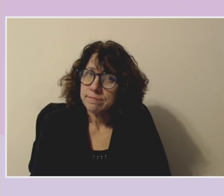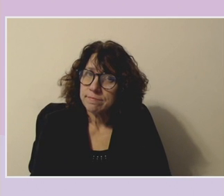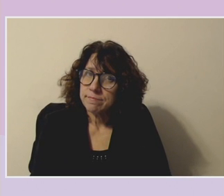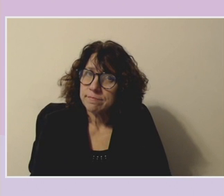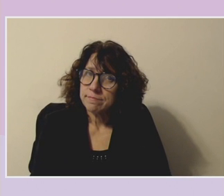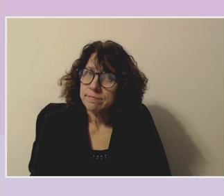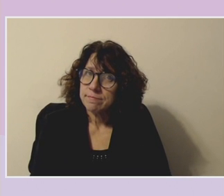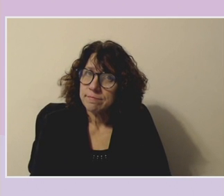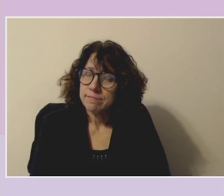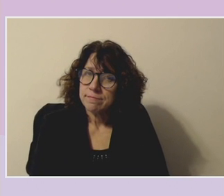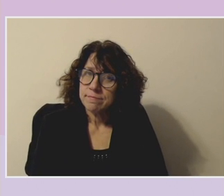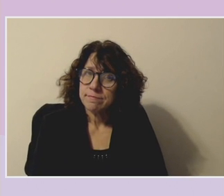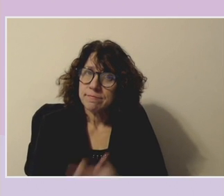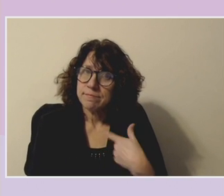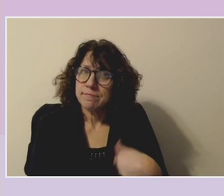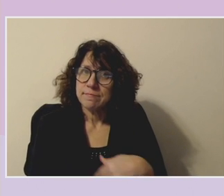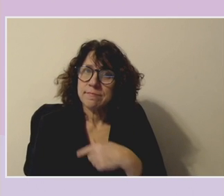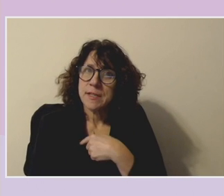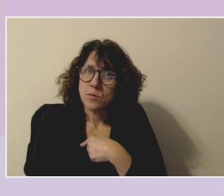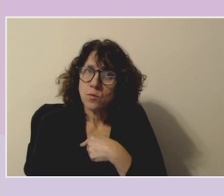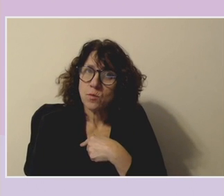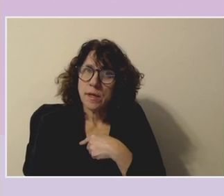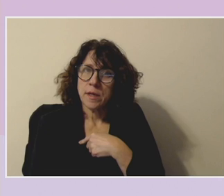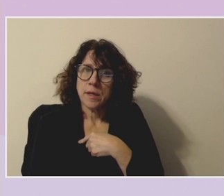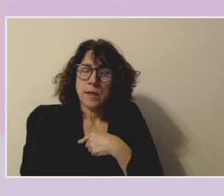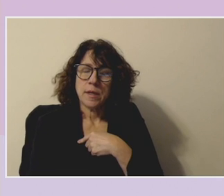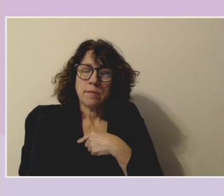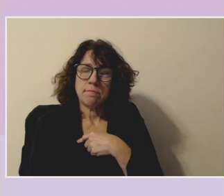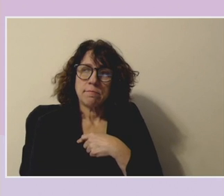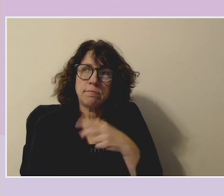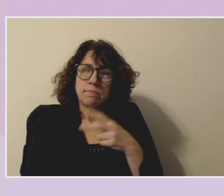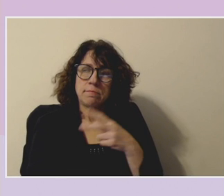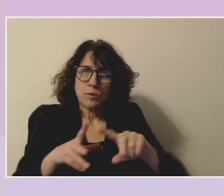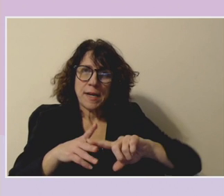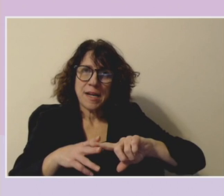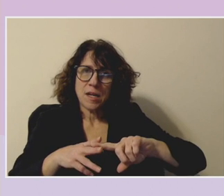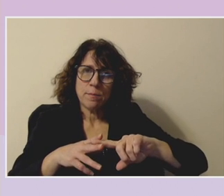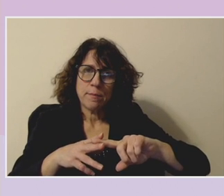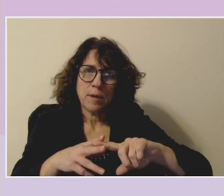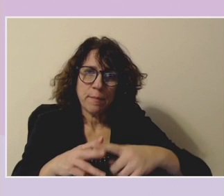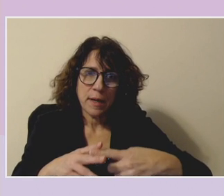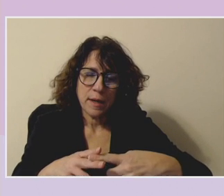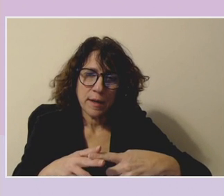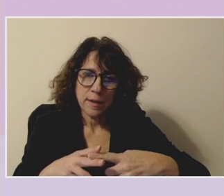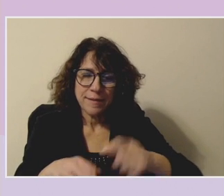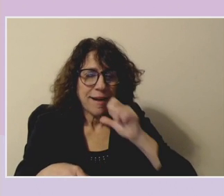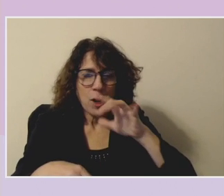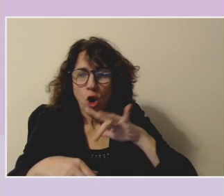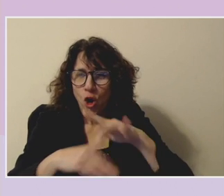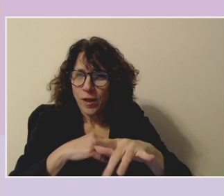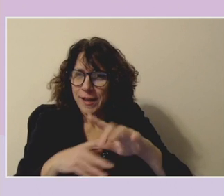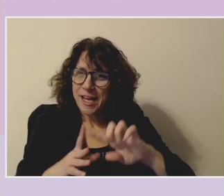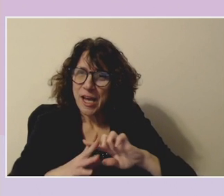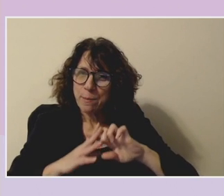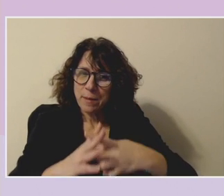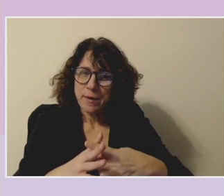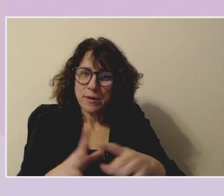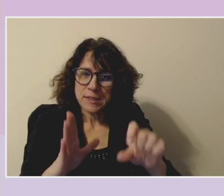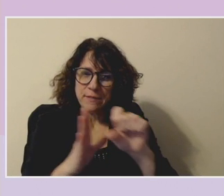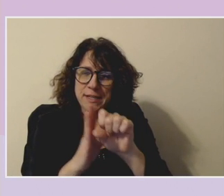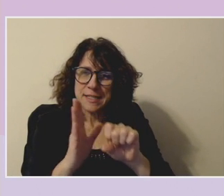As we looked to starting to implement, we, of course, were not early implementers of the free care